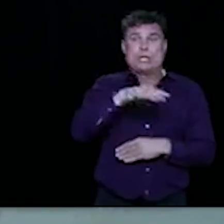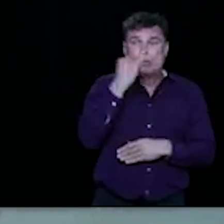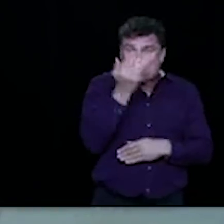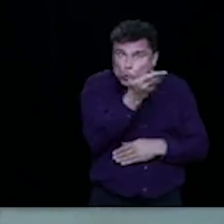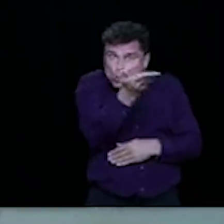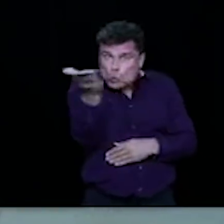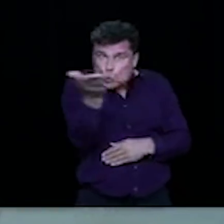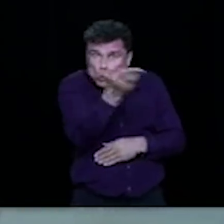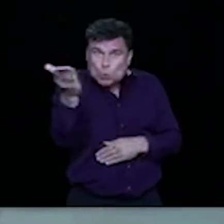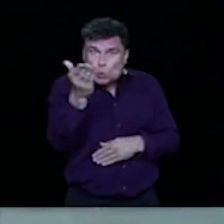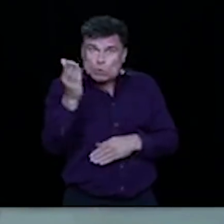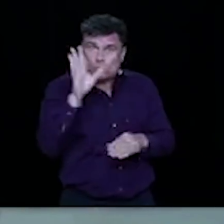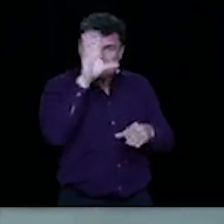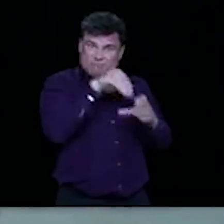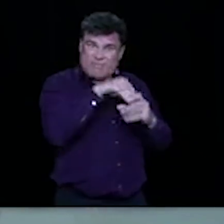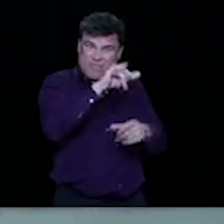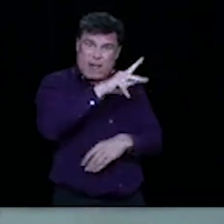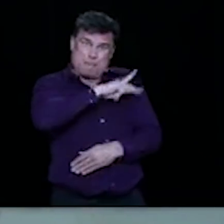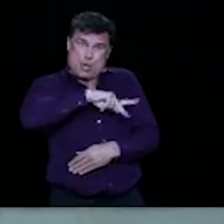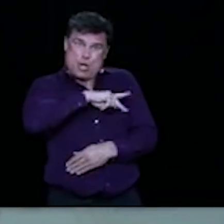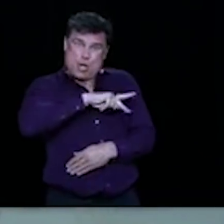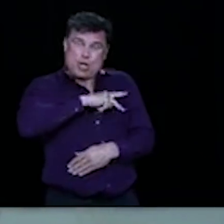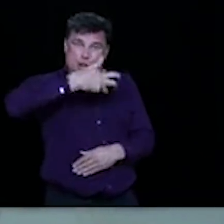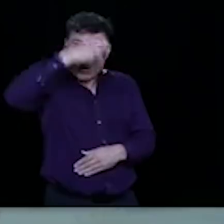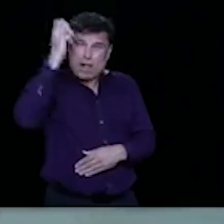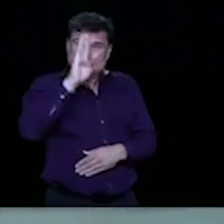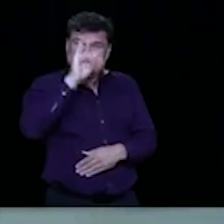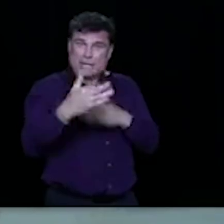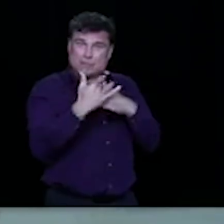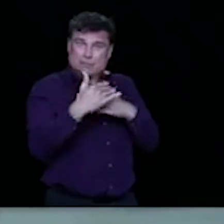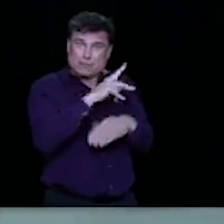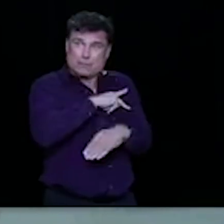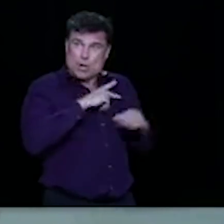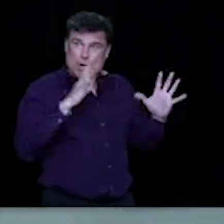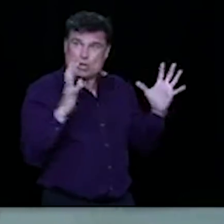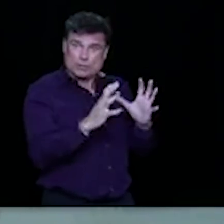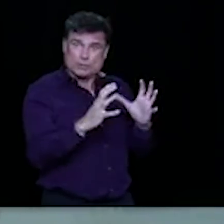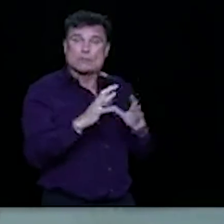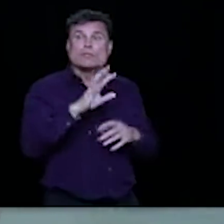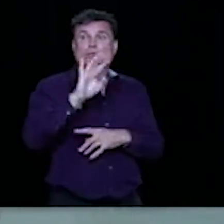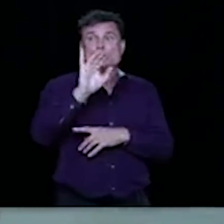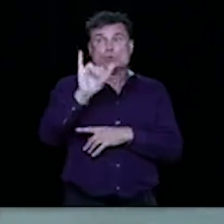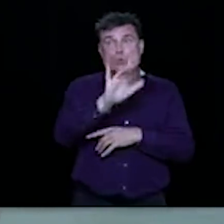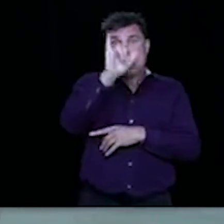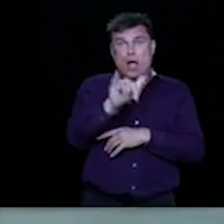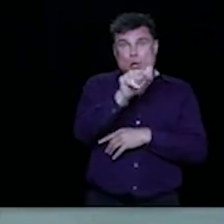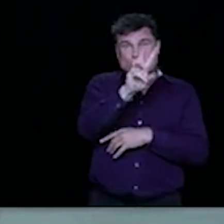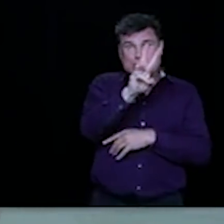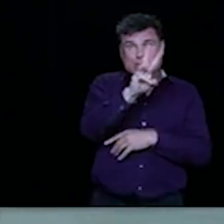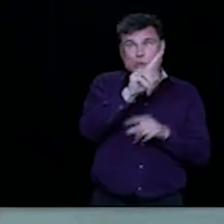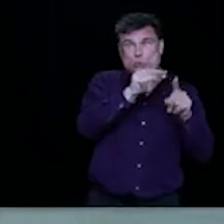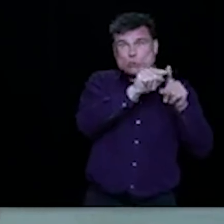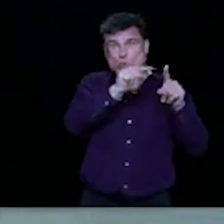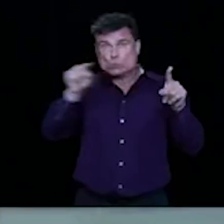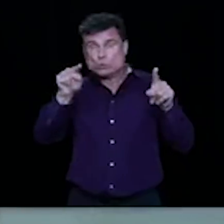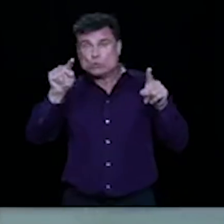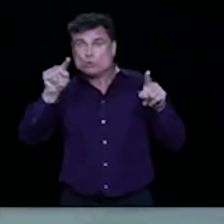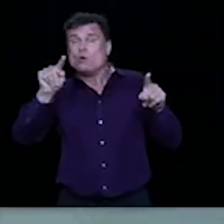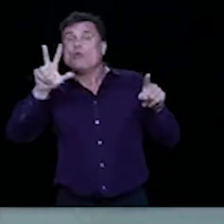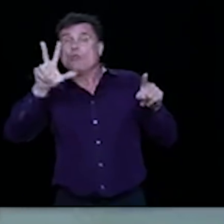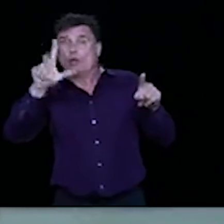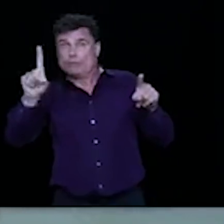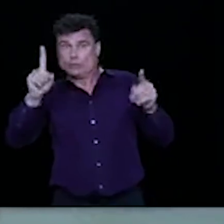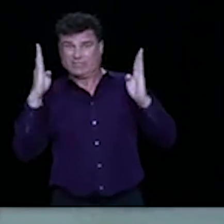park over the week of July 26th, 27th to 31st is asked to limit your time